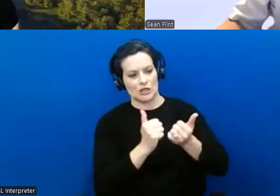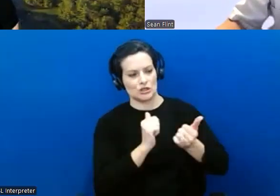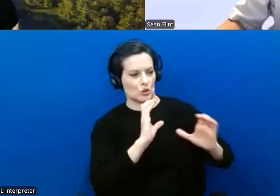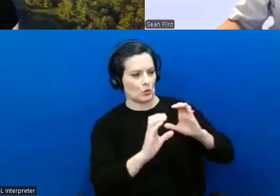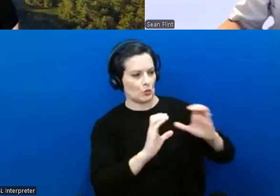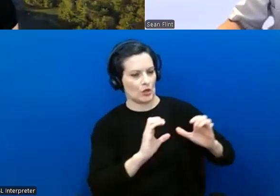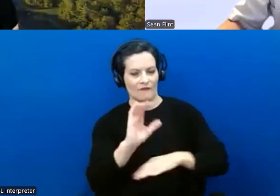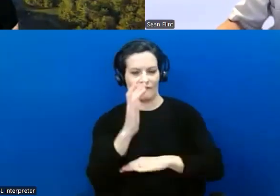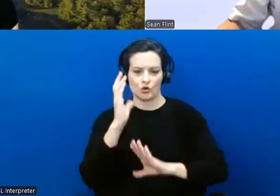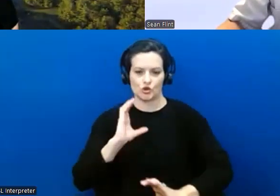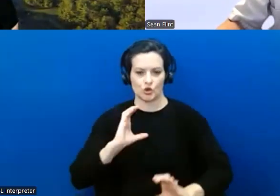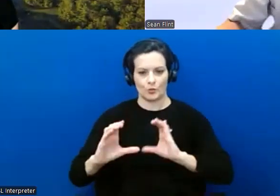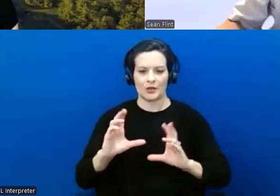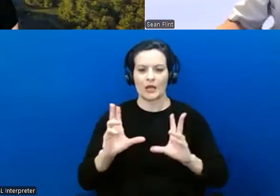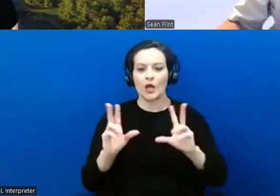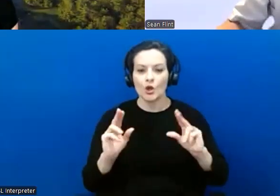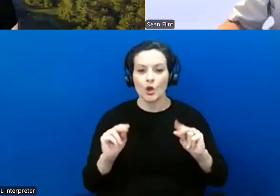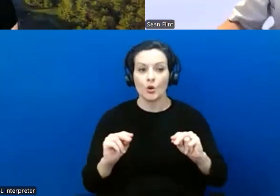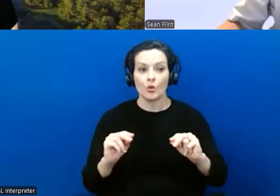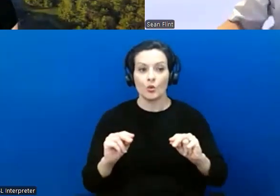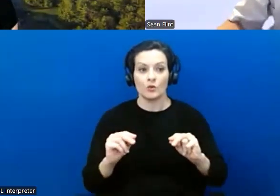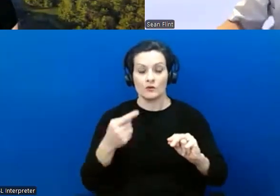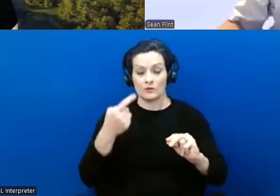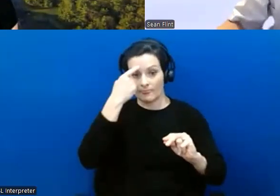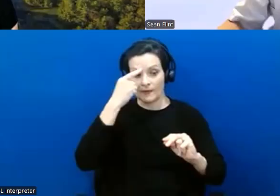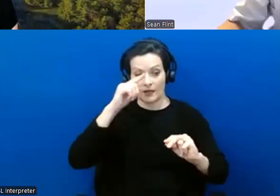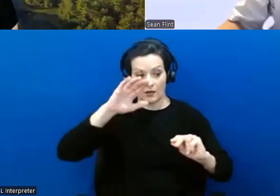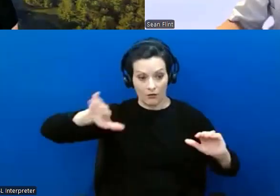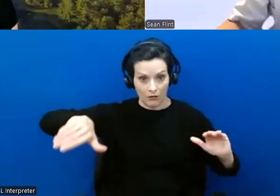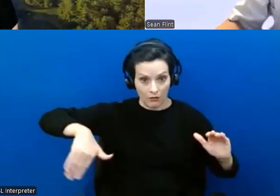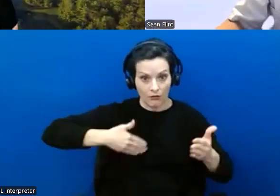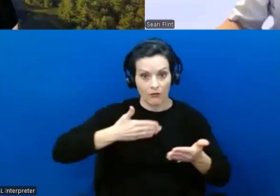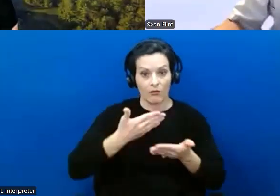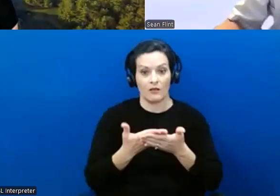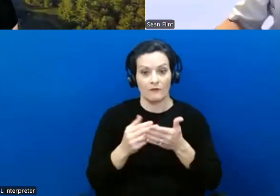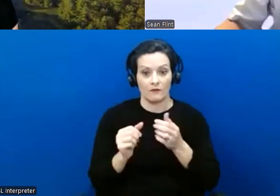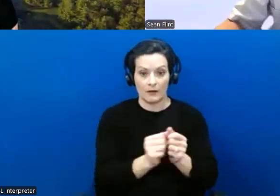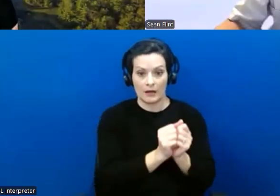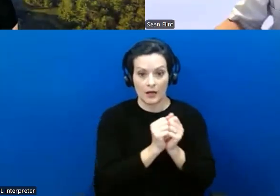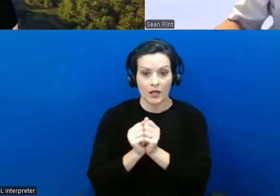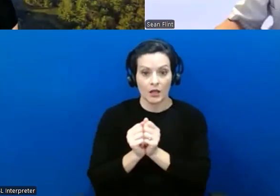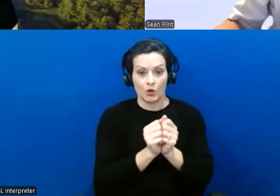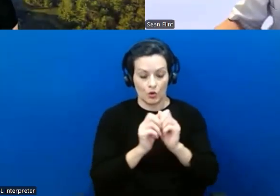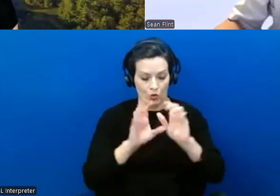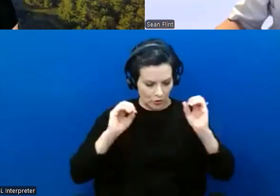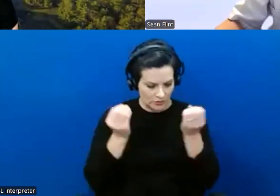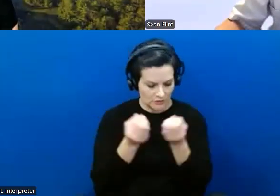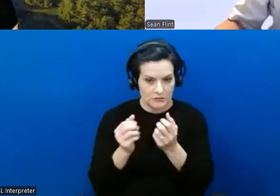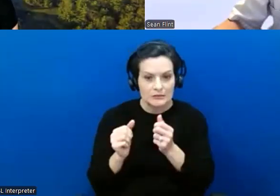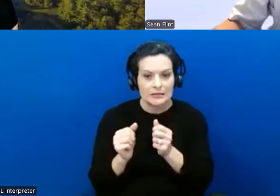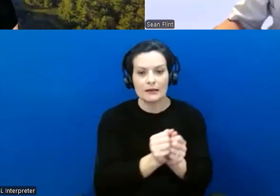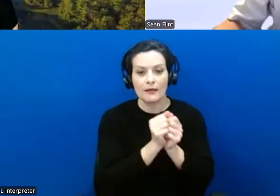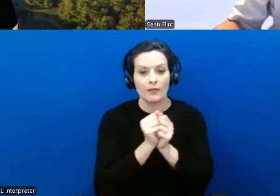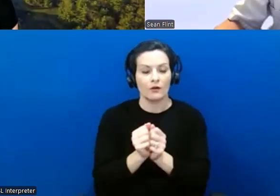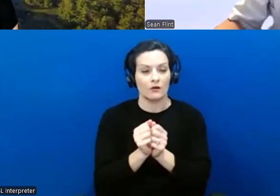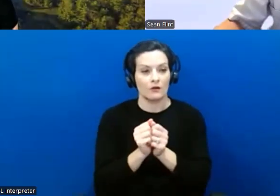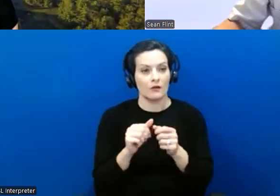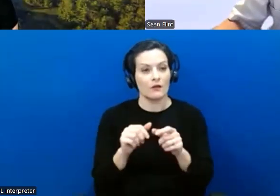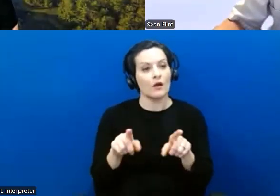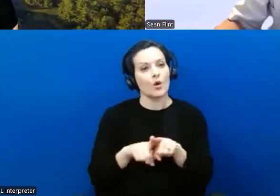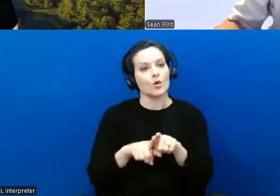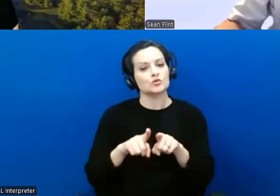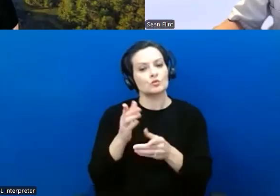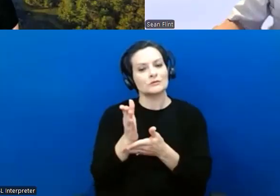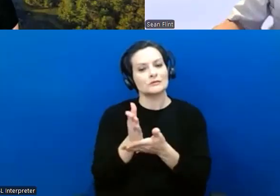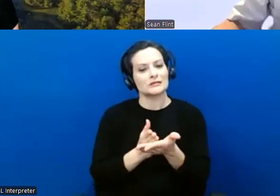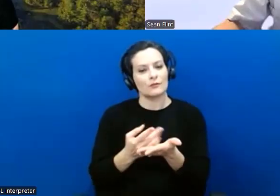forester, that it's actually like, grouping together all of these different conservation organizations, and even organizations that we don't